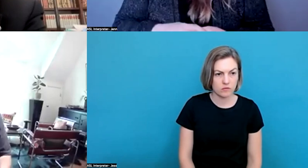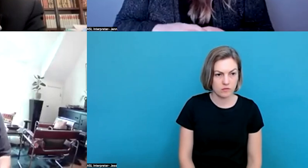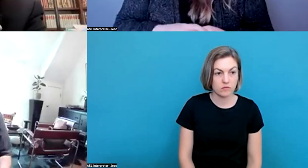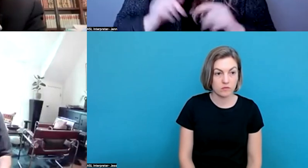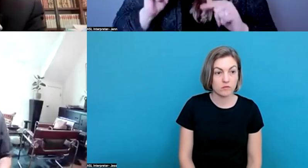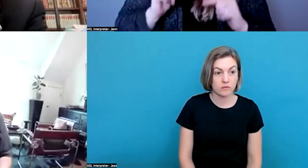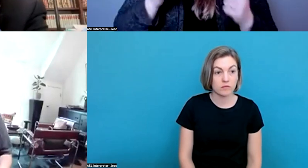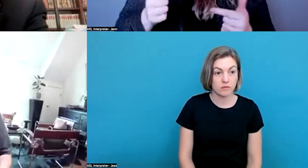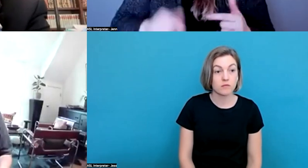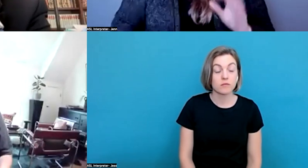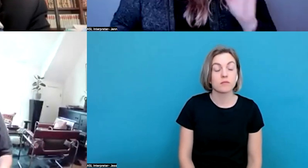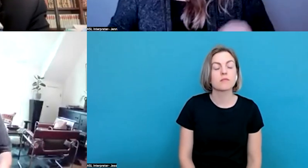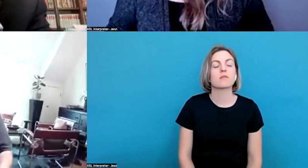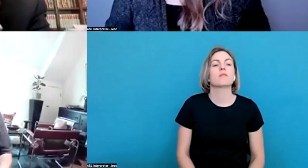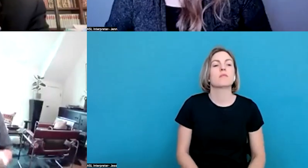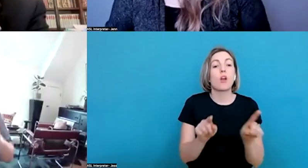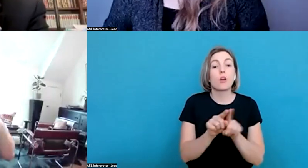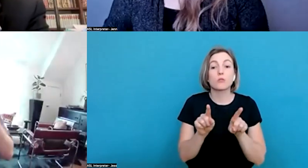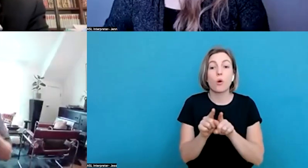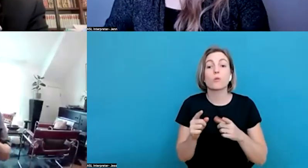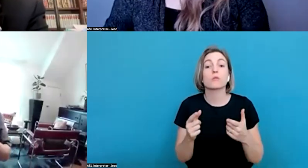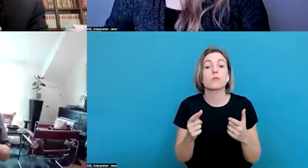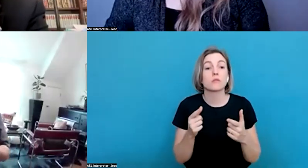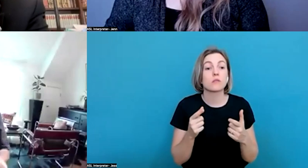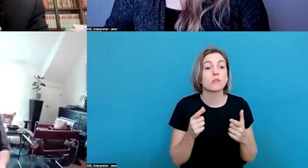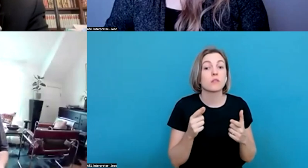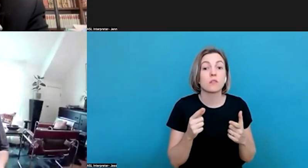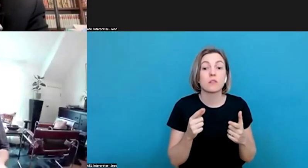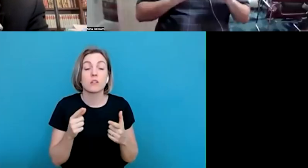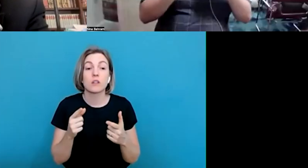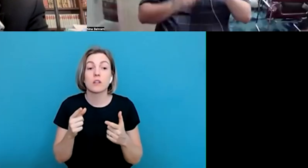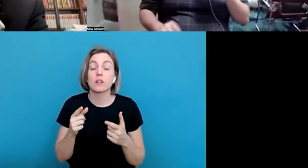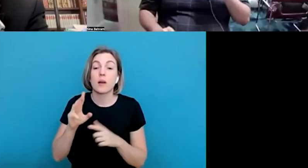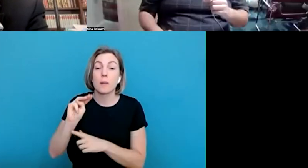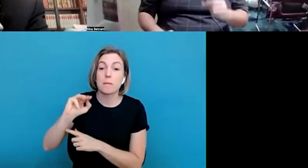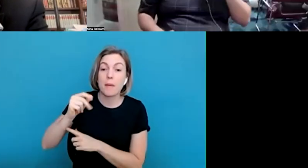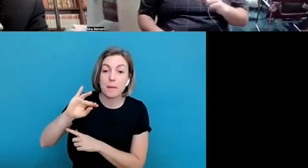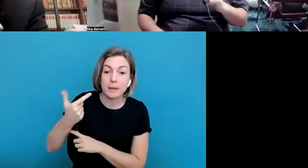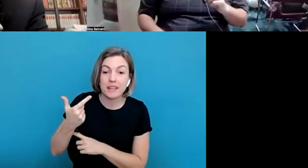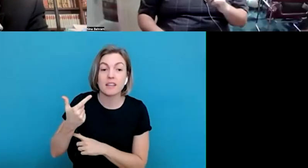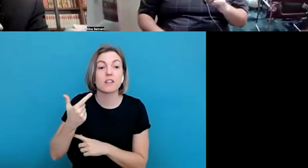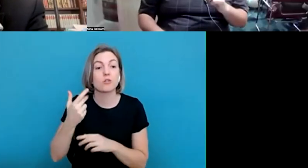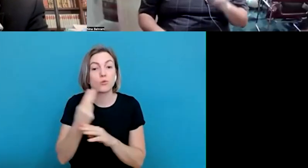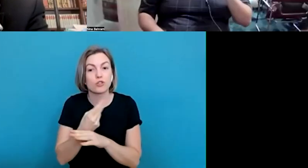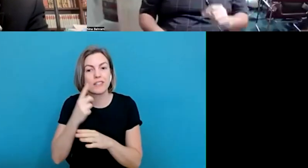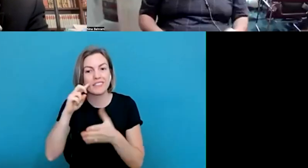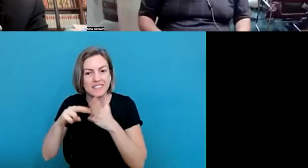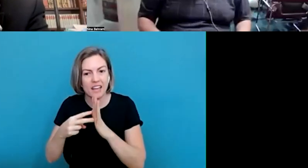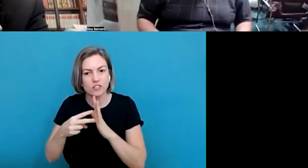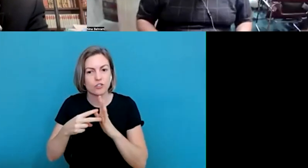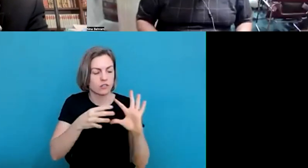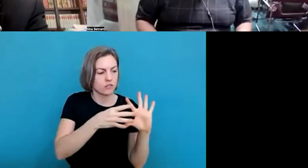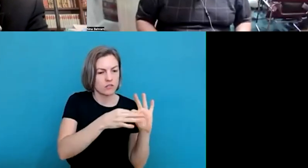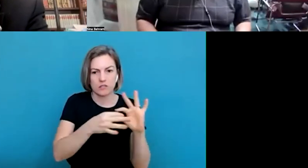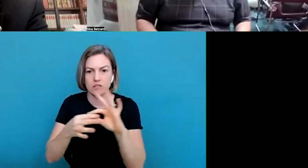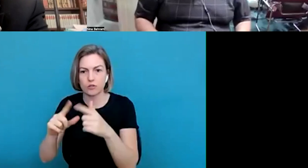Additionally, strong advances will be made in mapping user intent to actions. And I talked about this already,